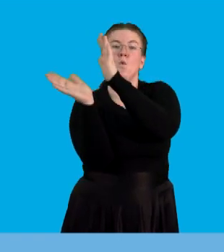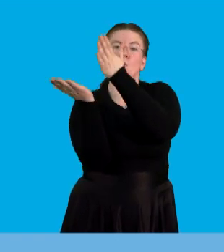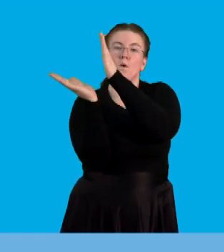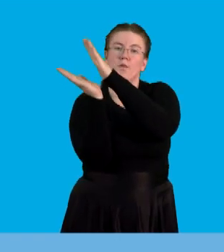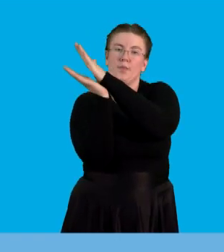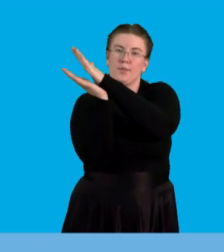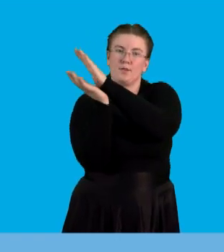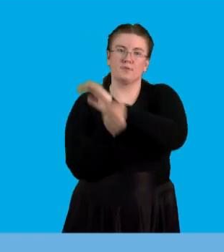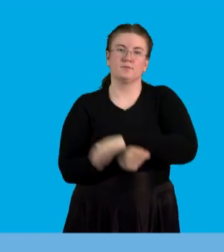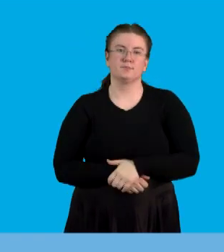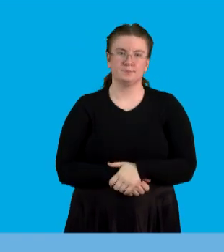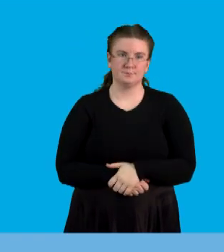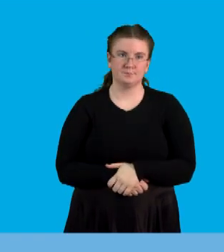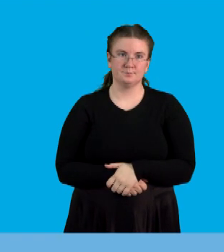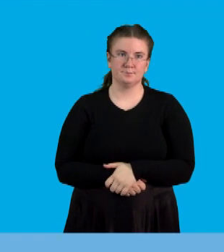to the surface.